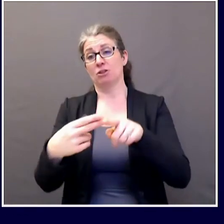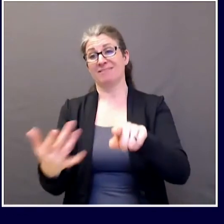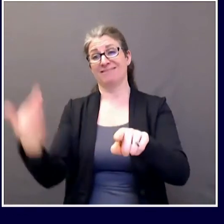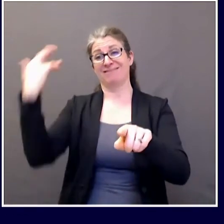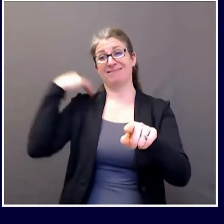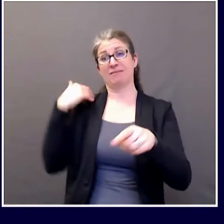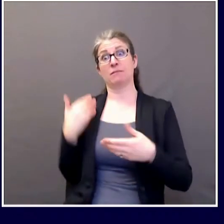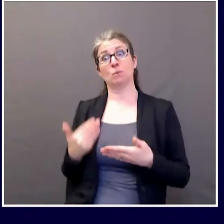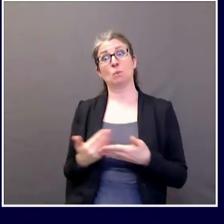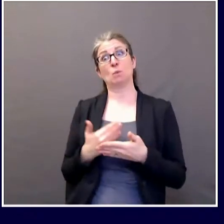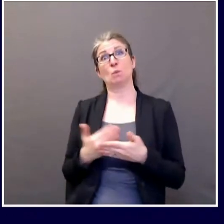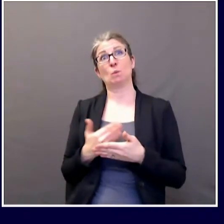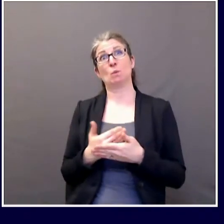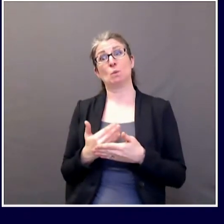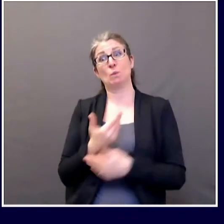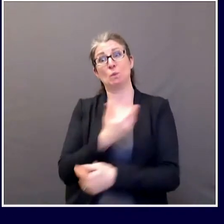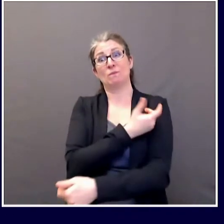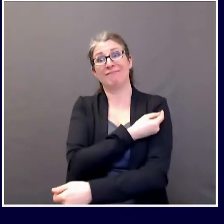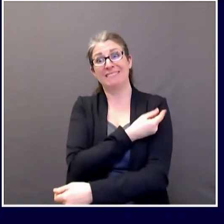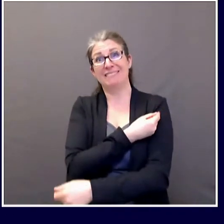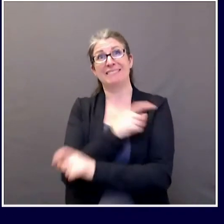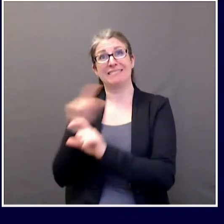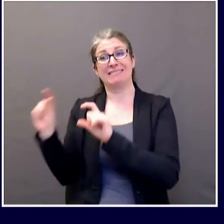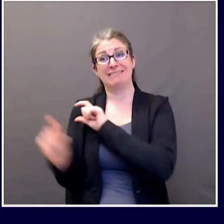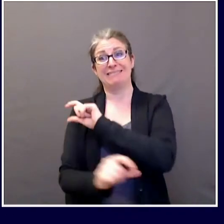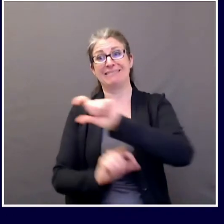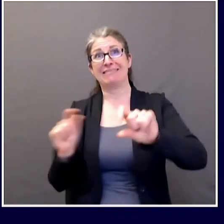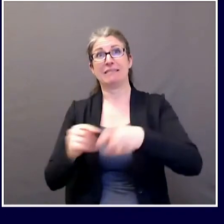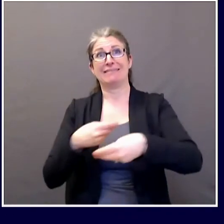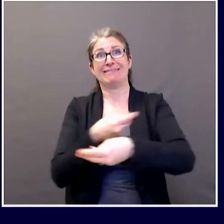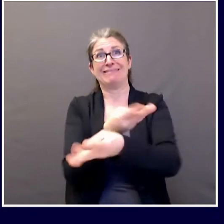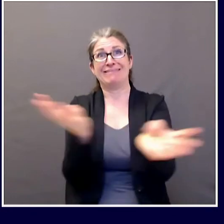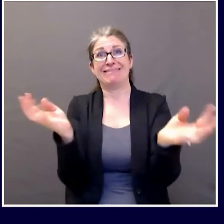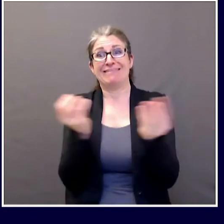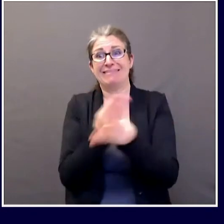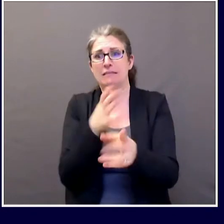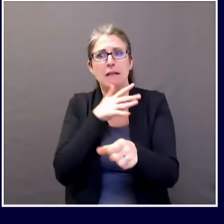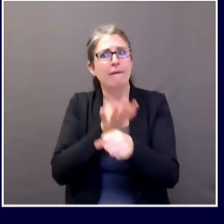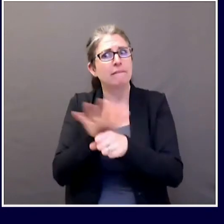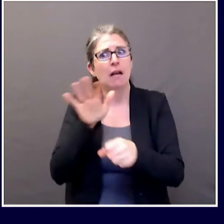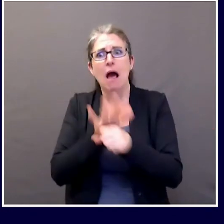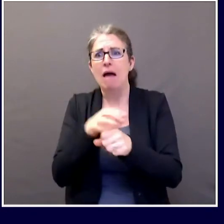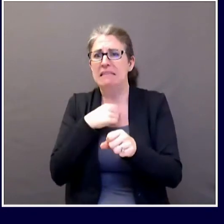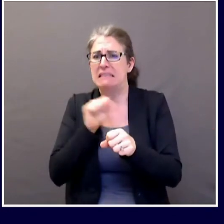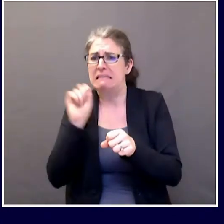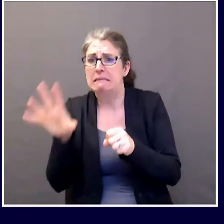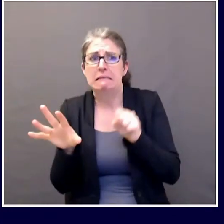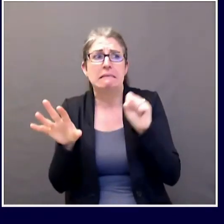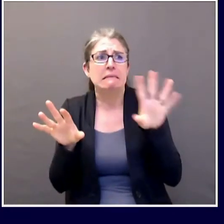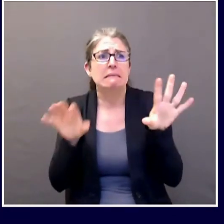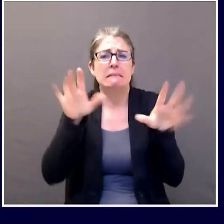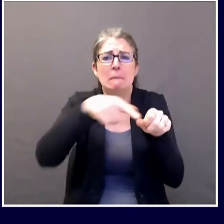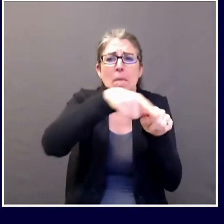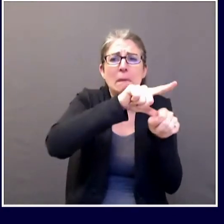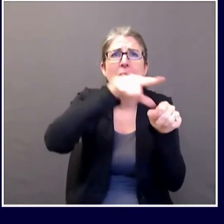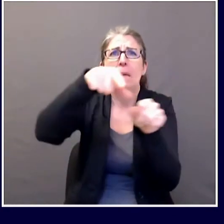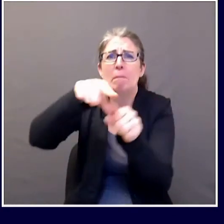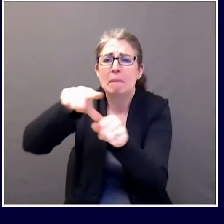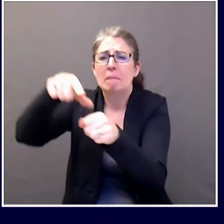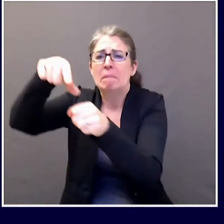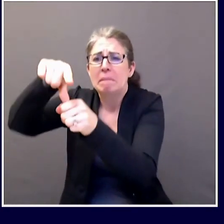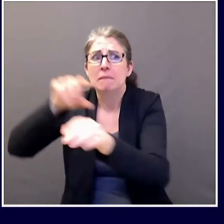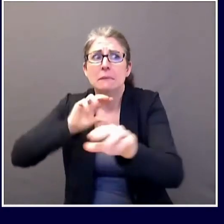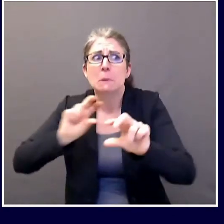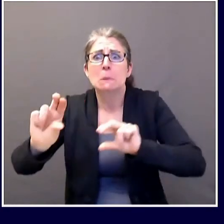or movement of doses across the state. Healthcare systems and hospitals have done so with ease now. And so there's not as